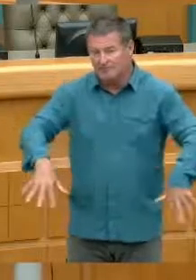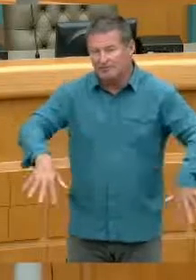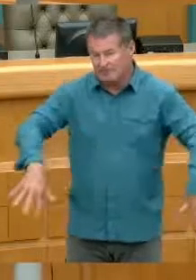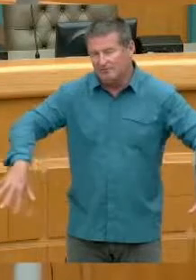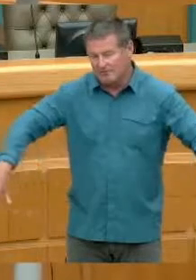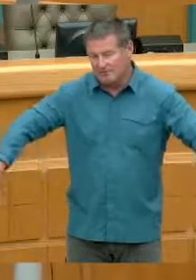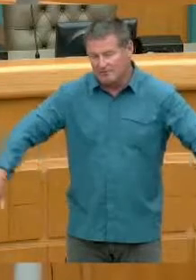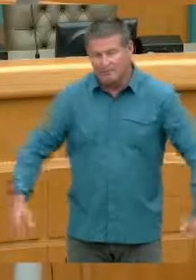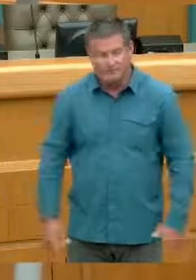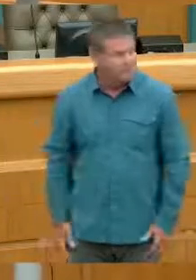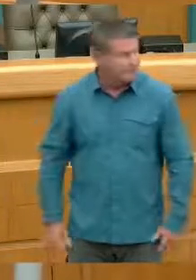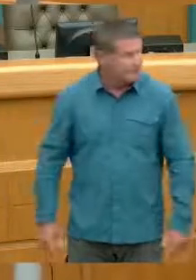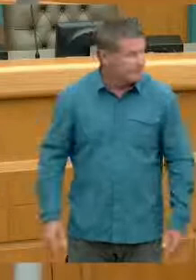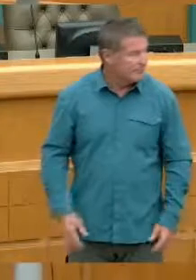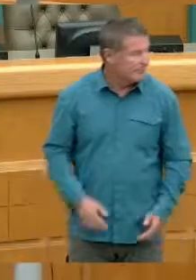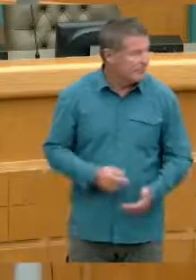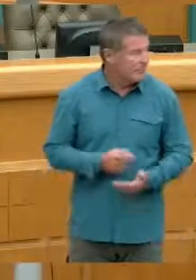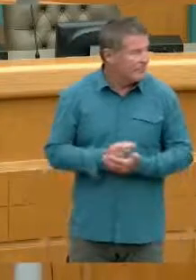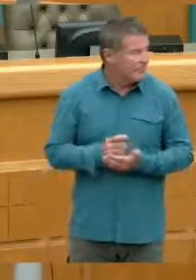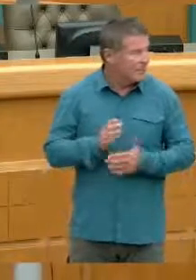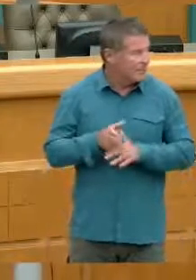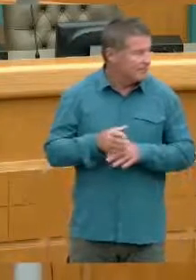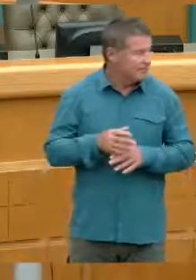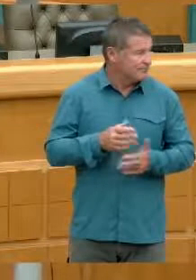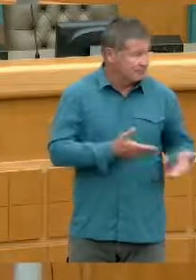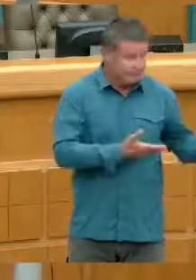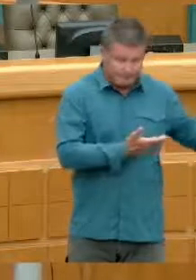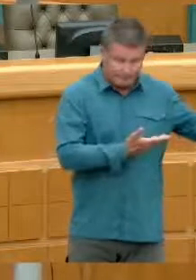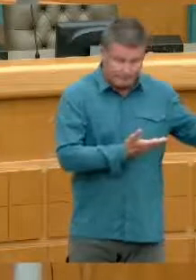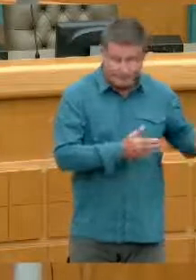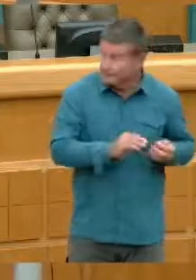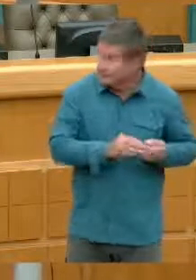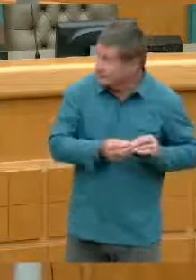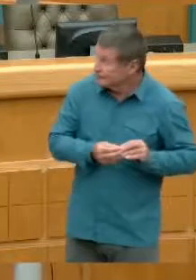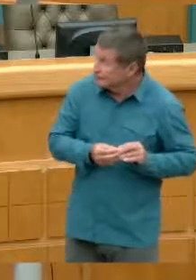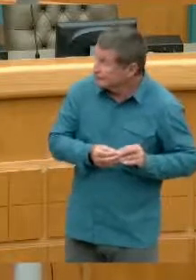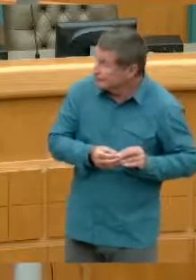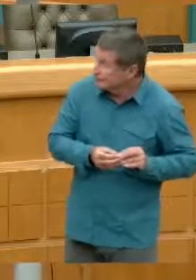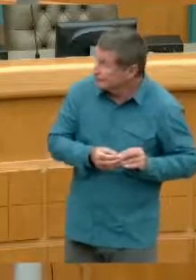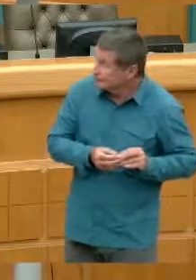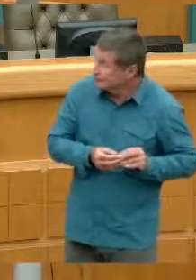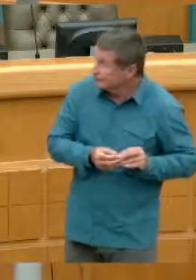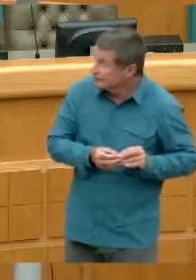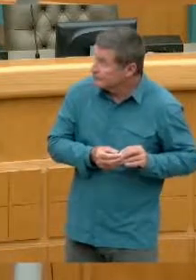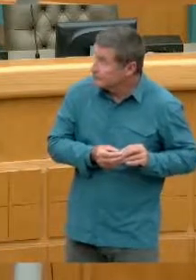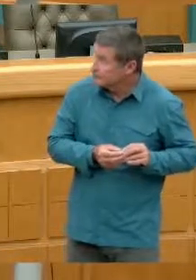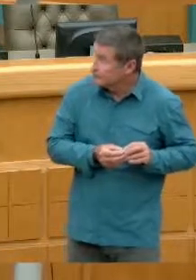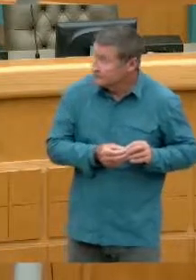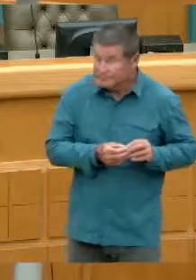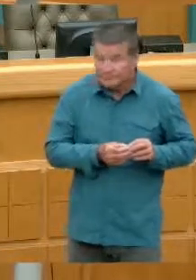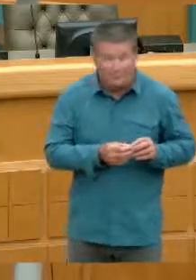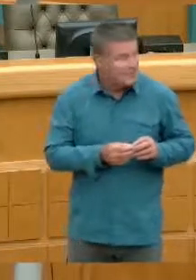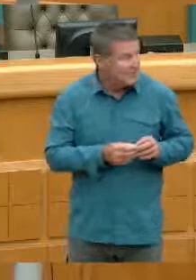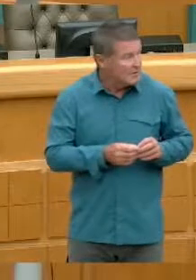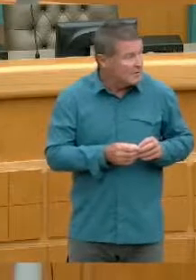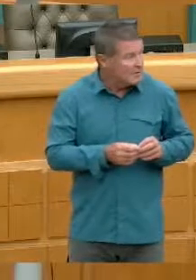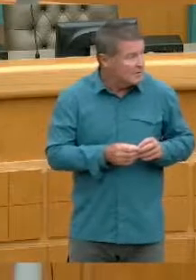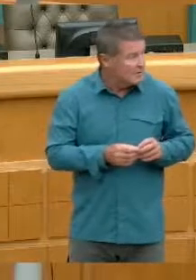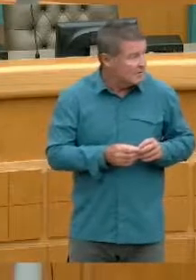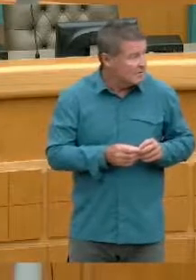another 22 people a week after that. And the week after that, those 22 people infect another 61